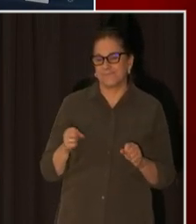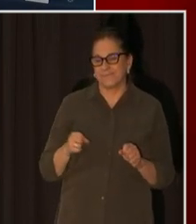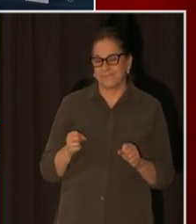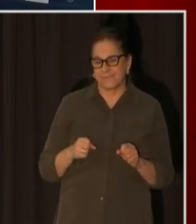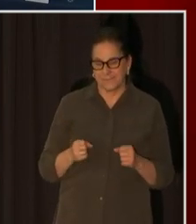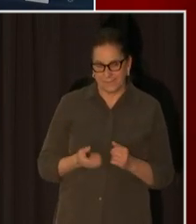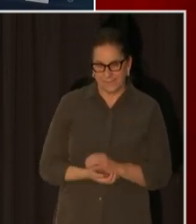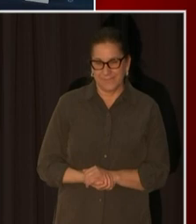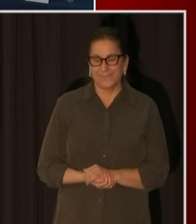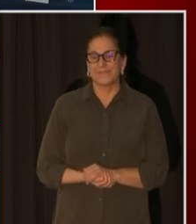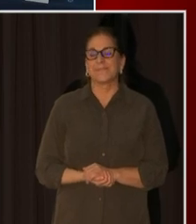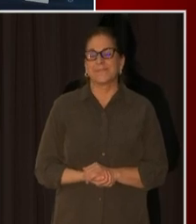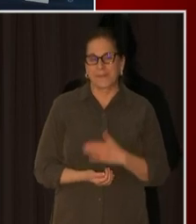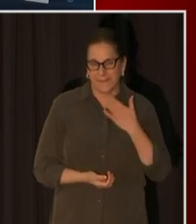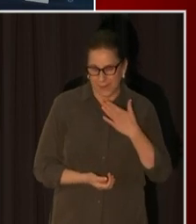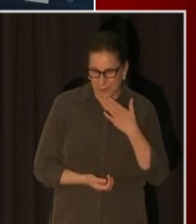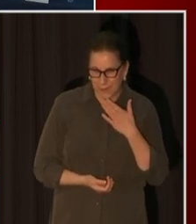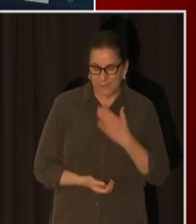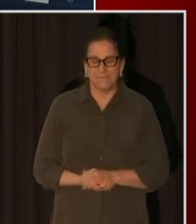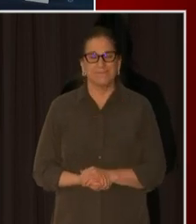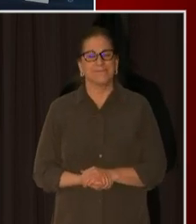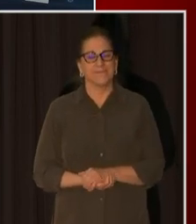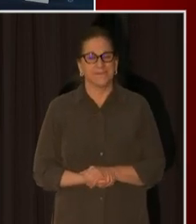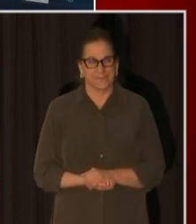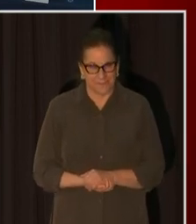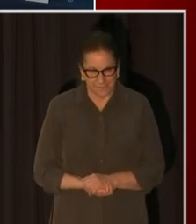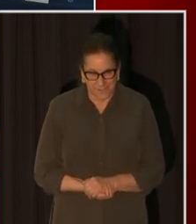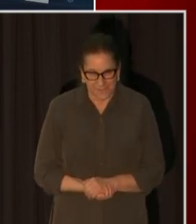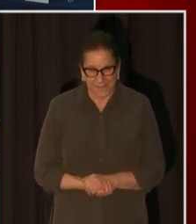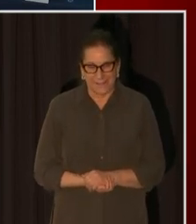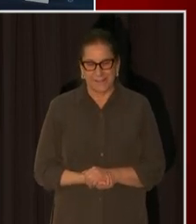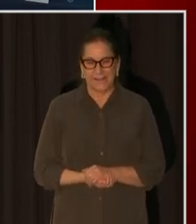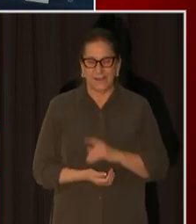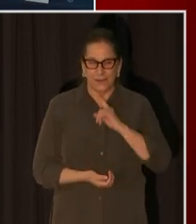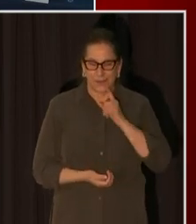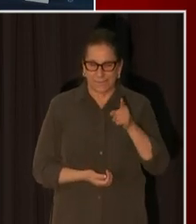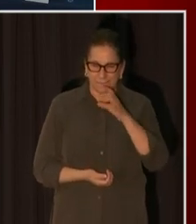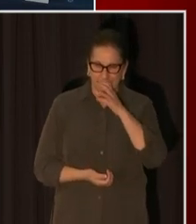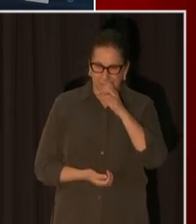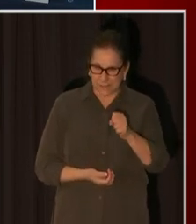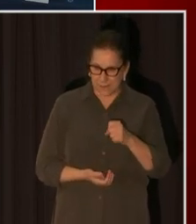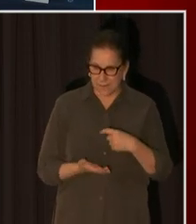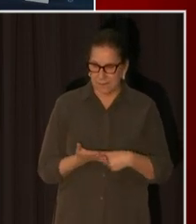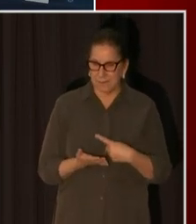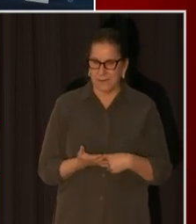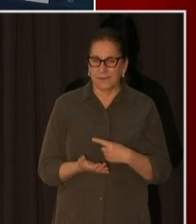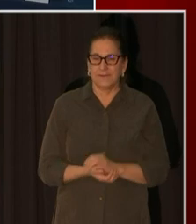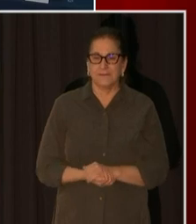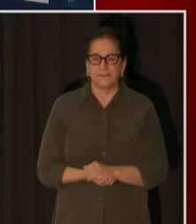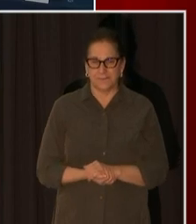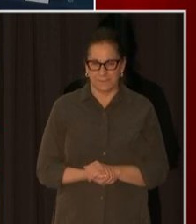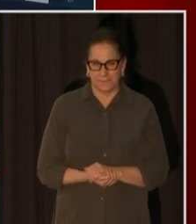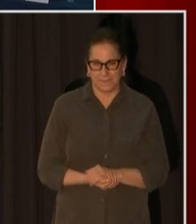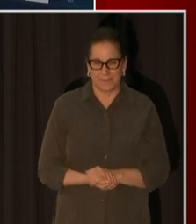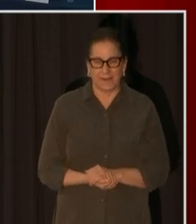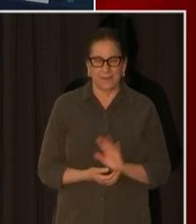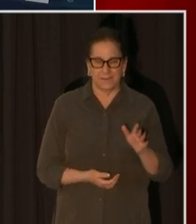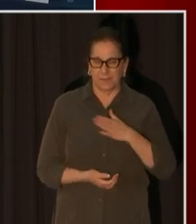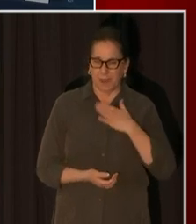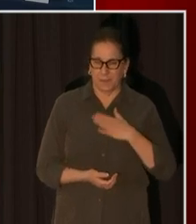202-442-8150, but we're always available via email as well. So we just want to make sure you're staying connected, you have all of